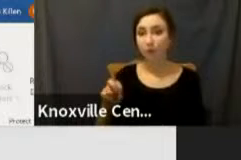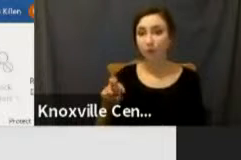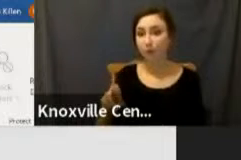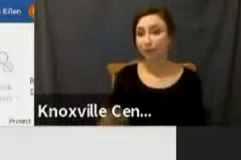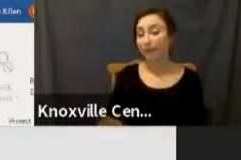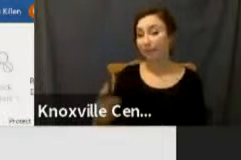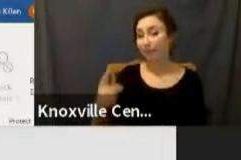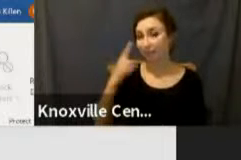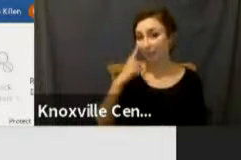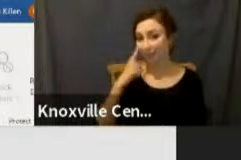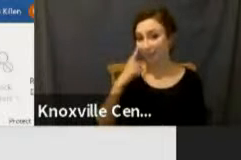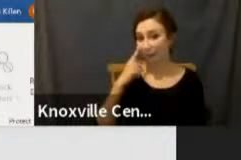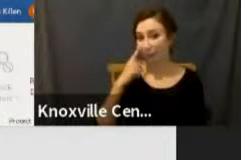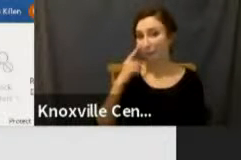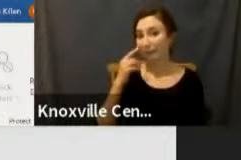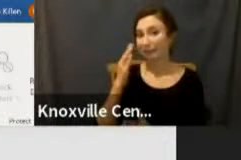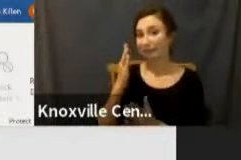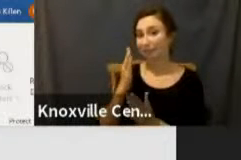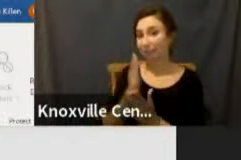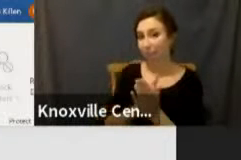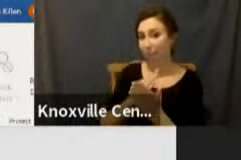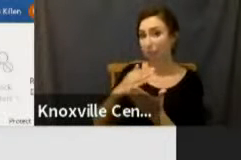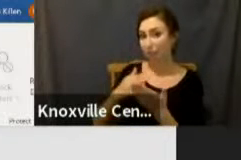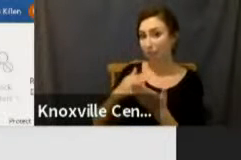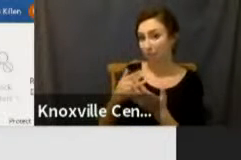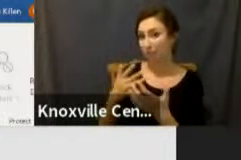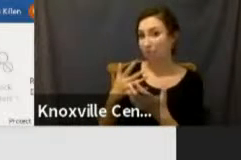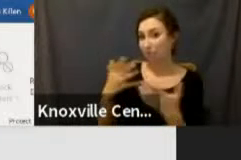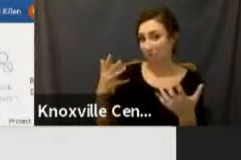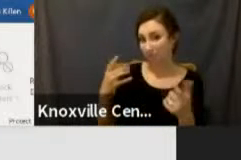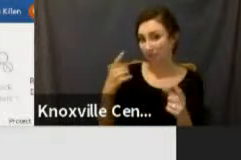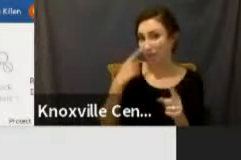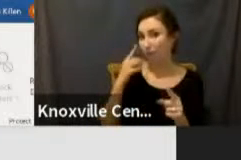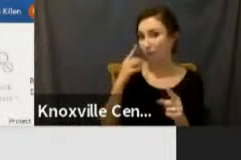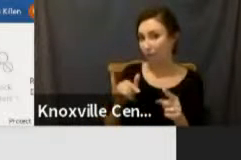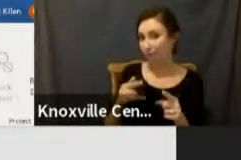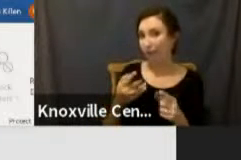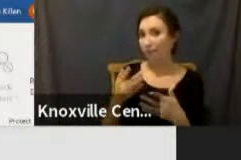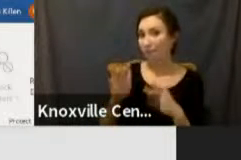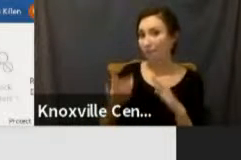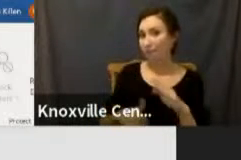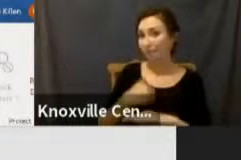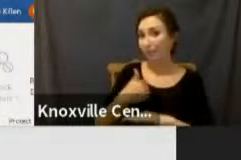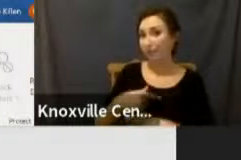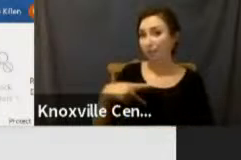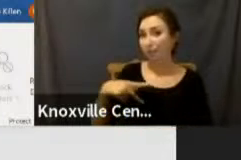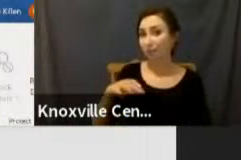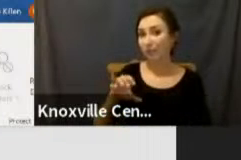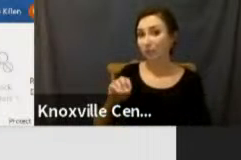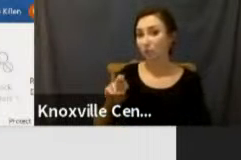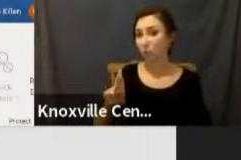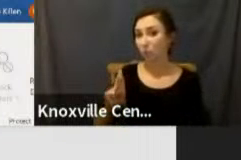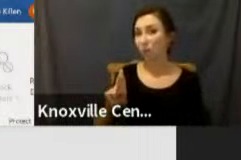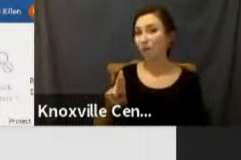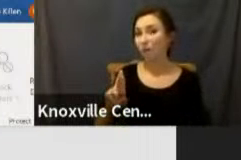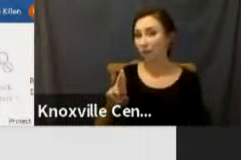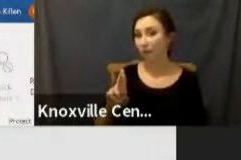of a budget to do that, based on what PCR or what the rapid test would